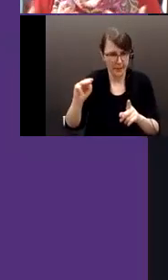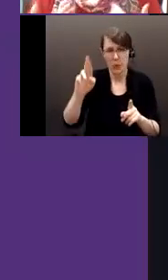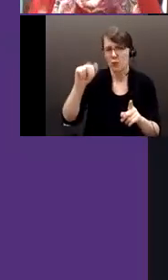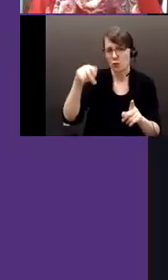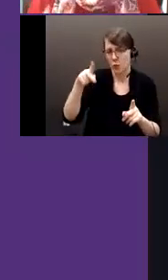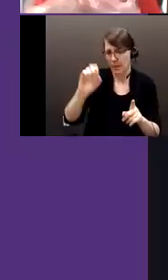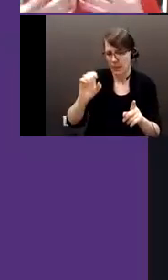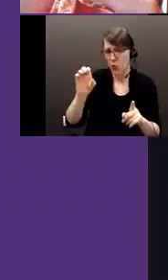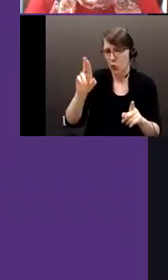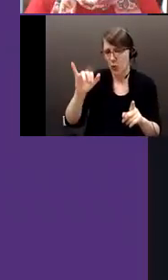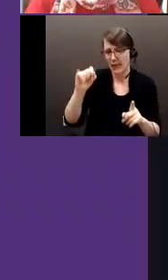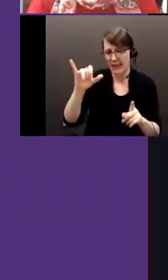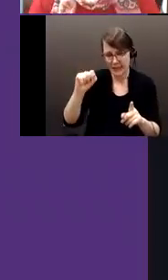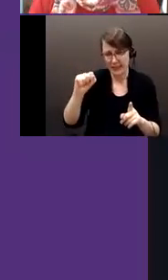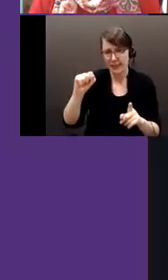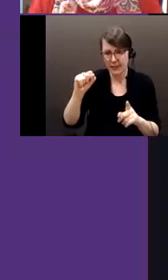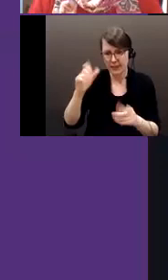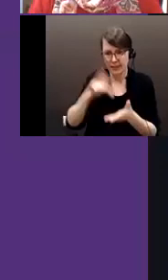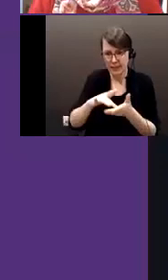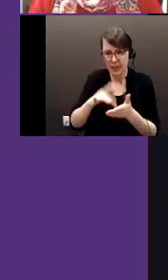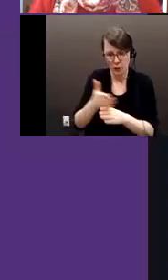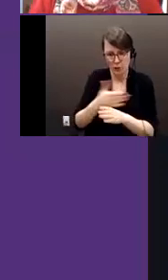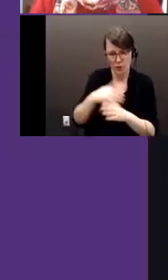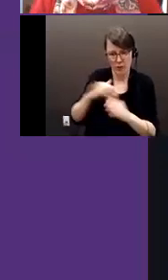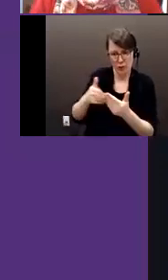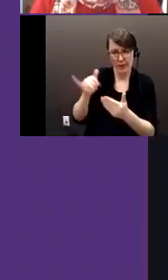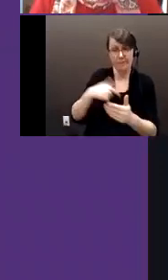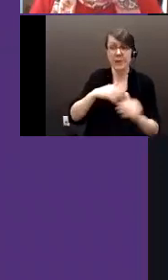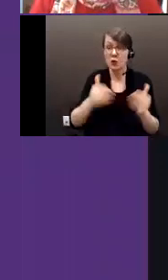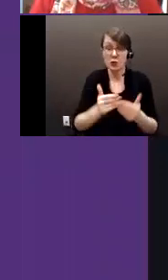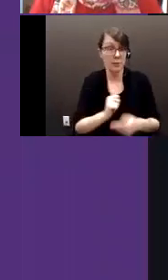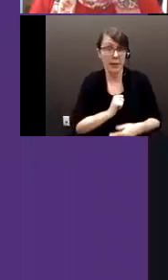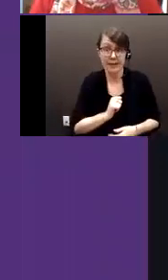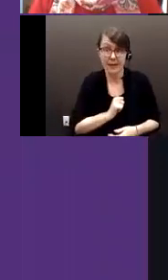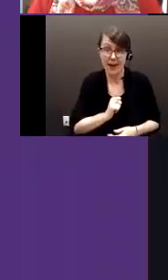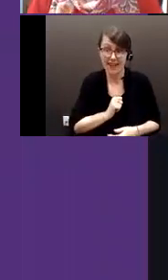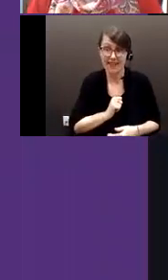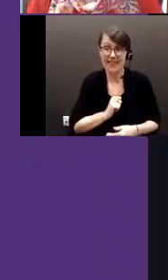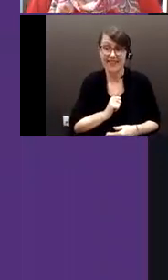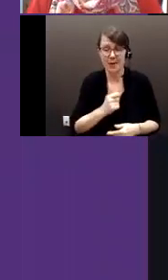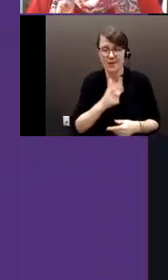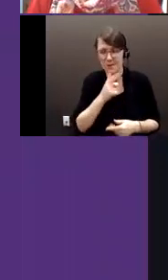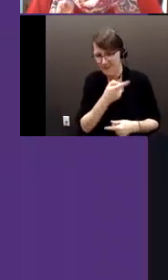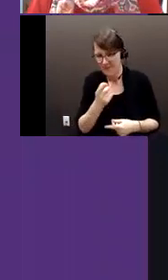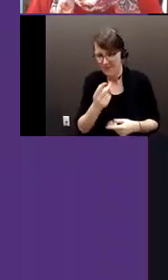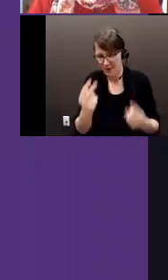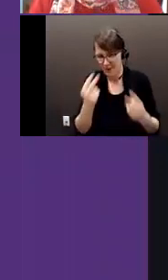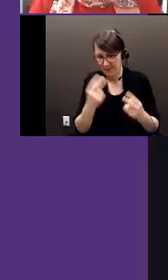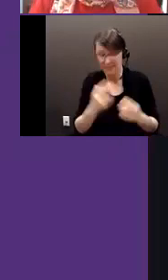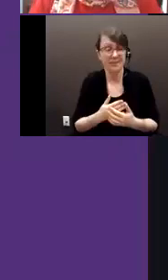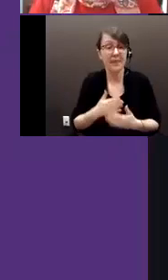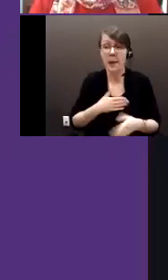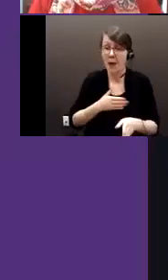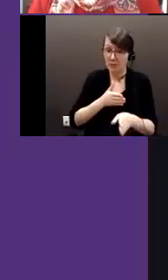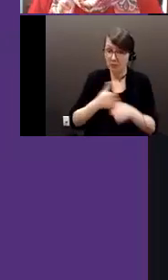about myself with all of you who are out there today in this webinar. I'm a counselor by trade. I was